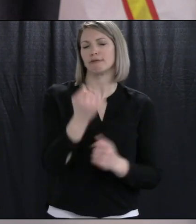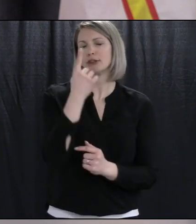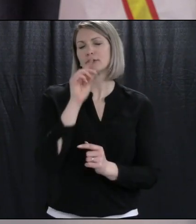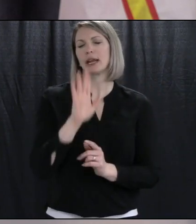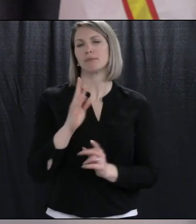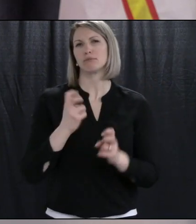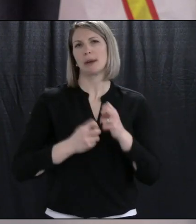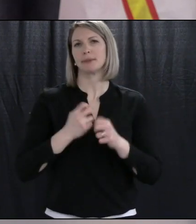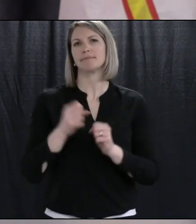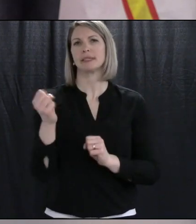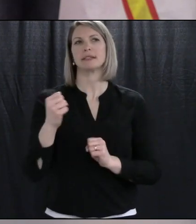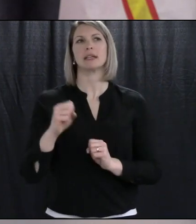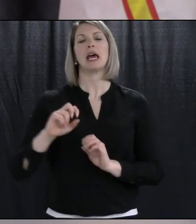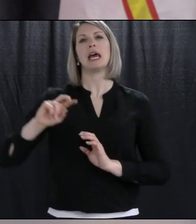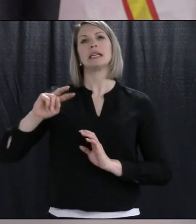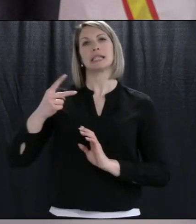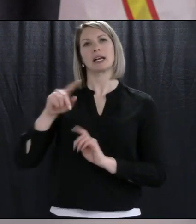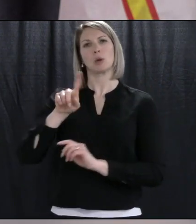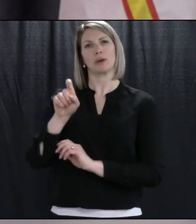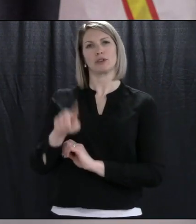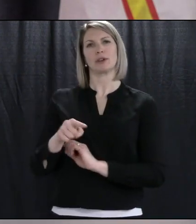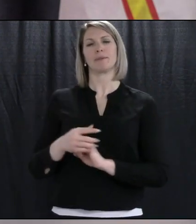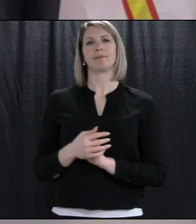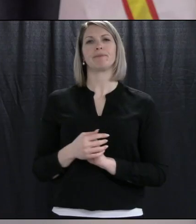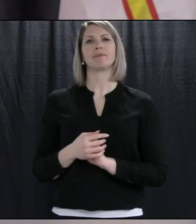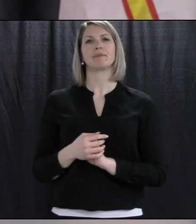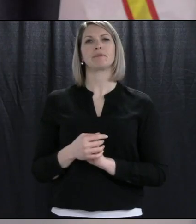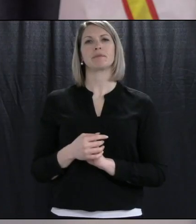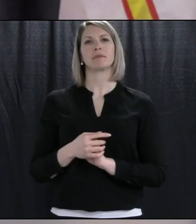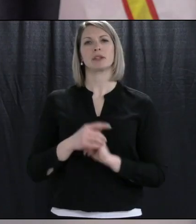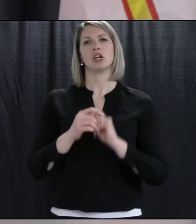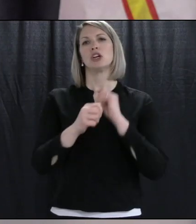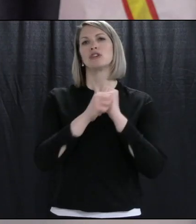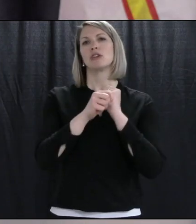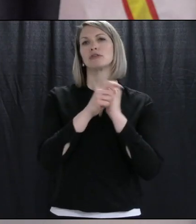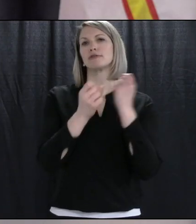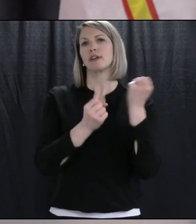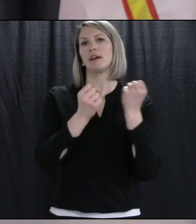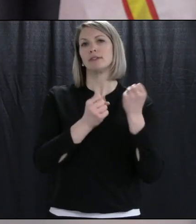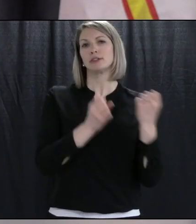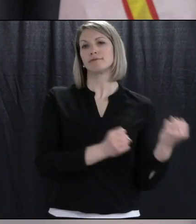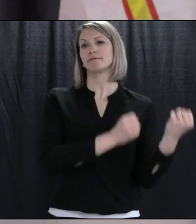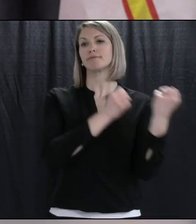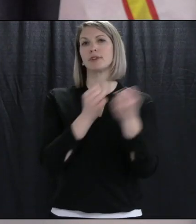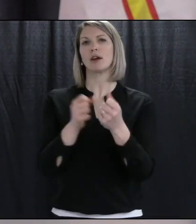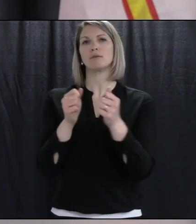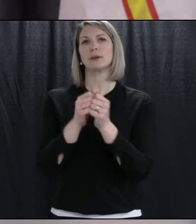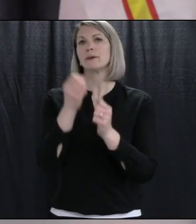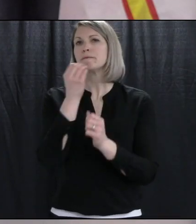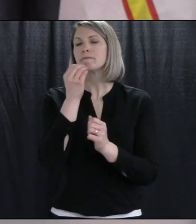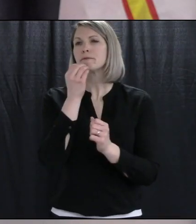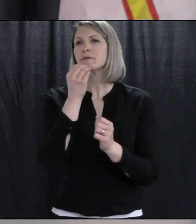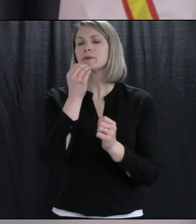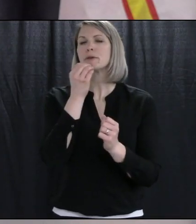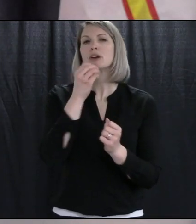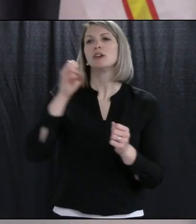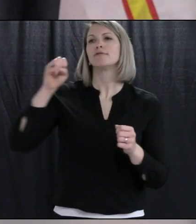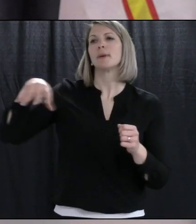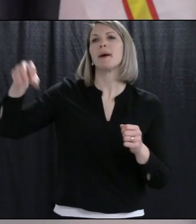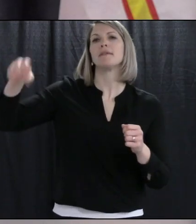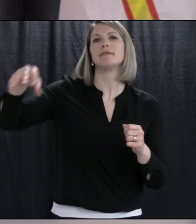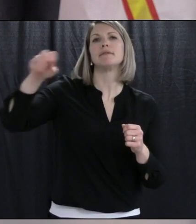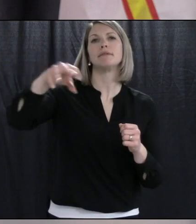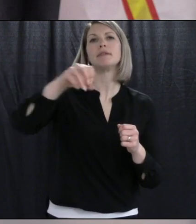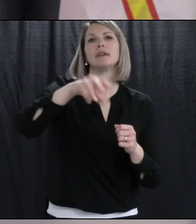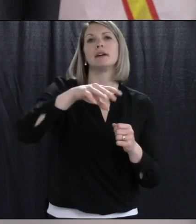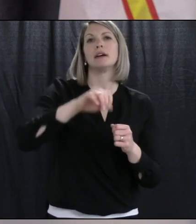And just the second part around, you have, for example, truck drivers coming in with groceries, Right. and they've got several deliveries they're making in the province. Obviously, a